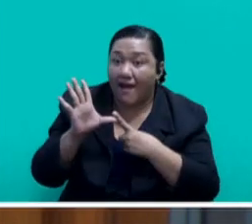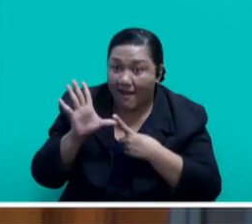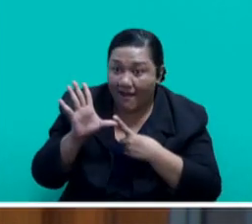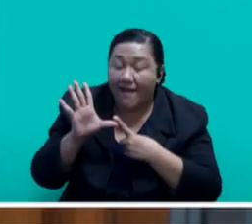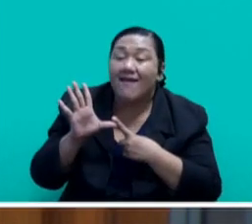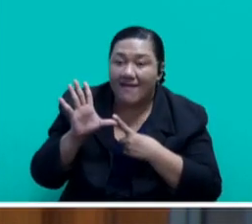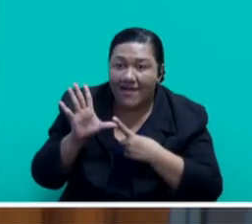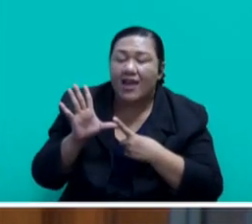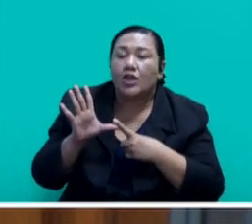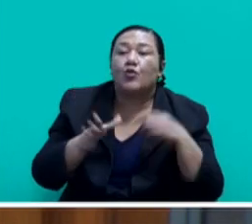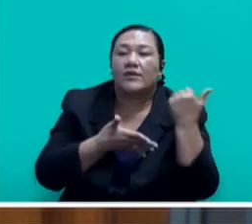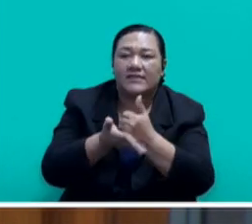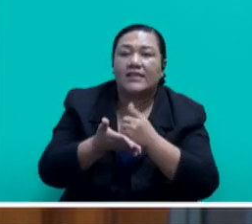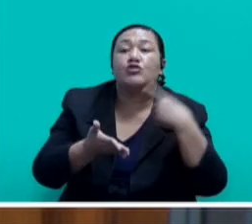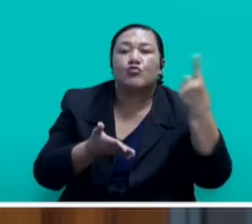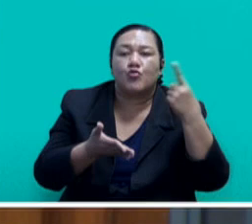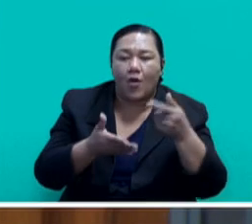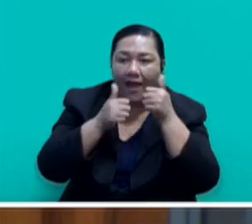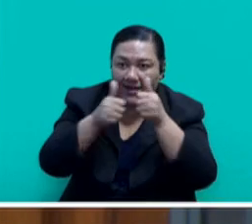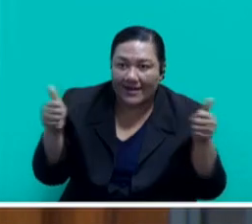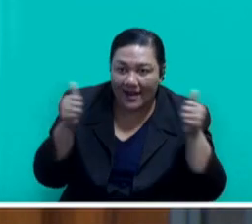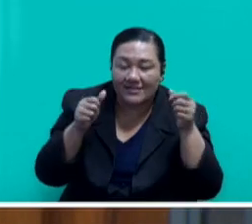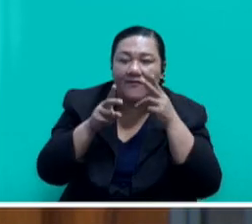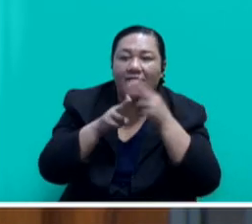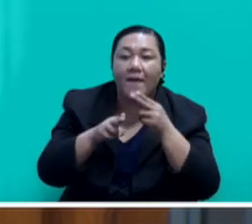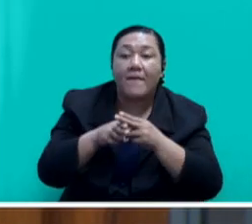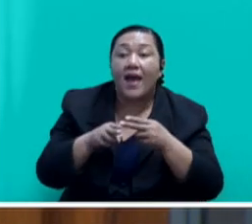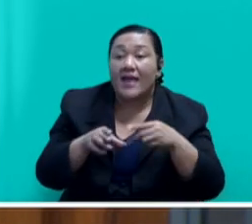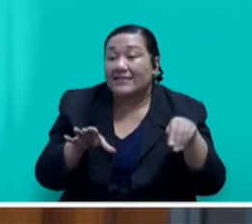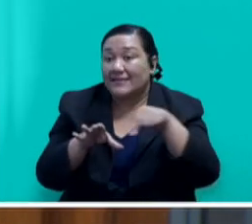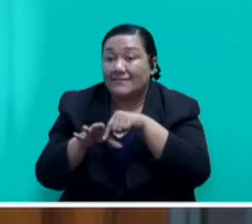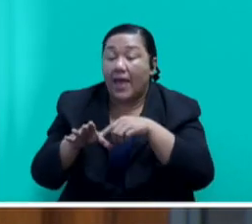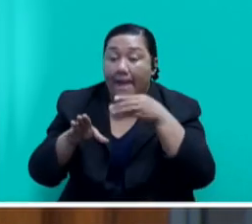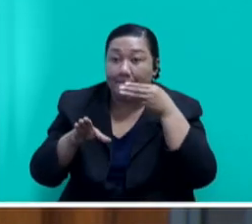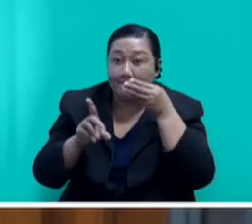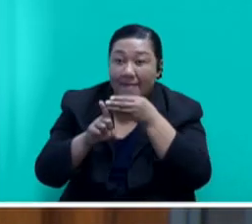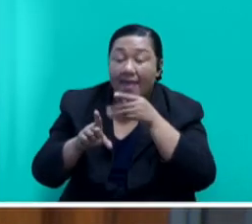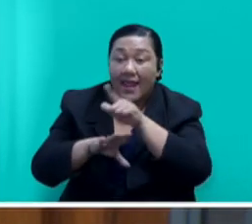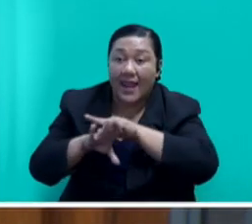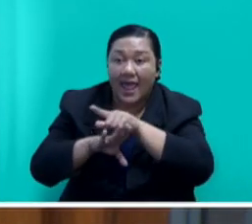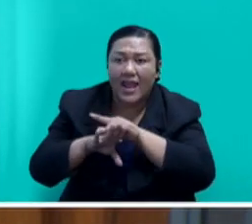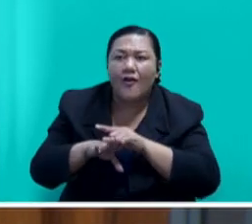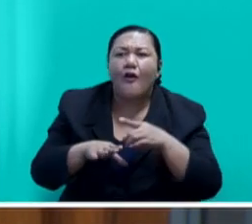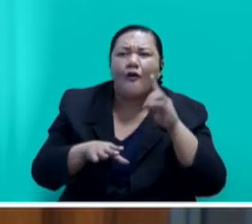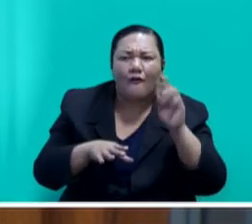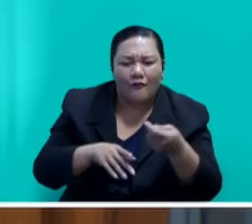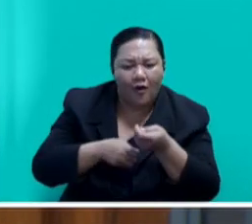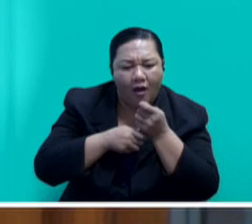expected to assist hundreds of aquaculture farmers across mainland through the introduction of new species for